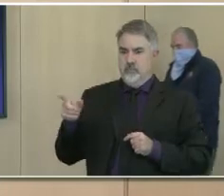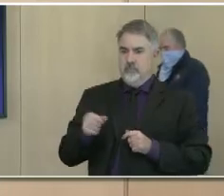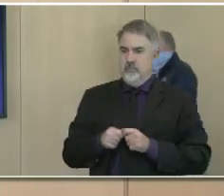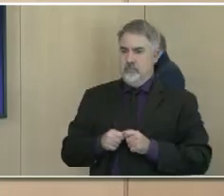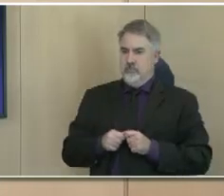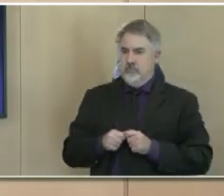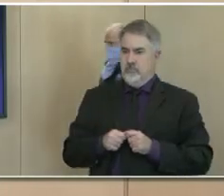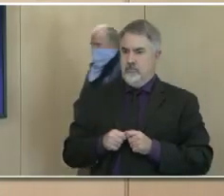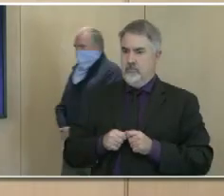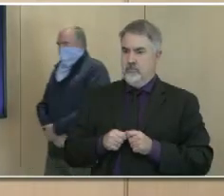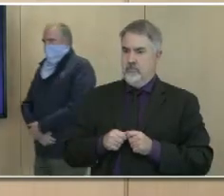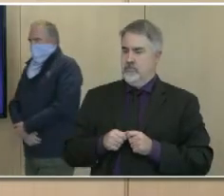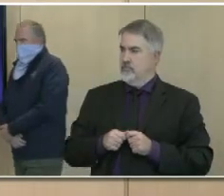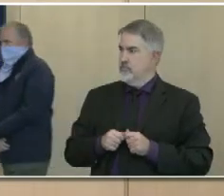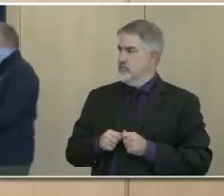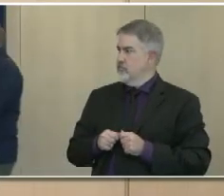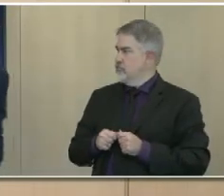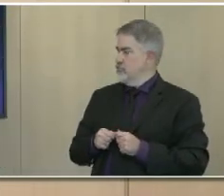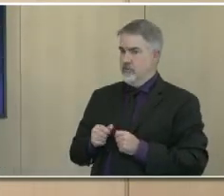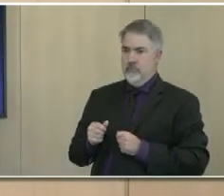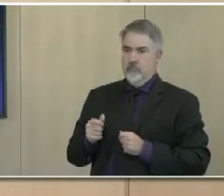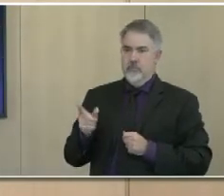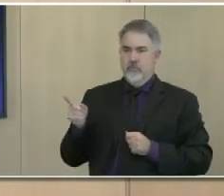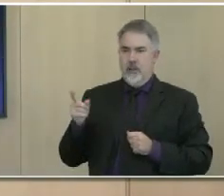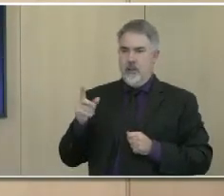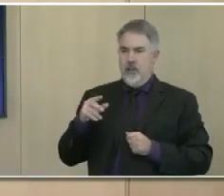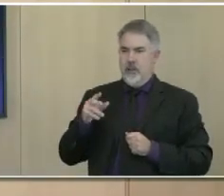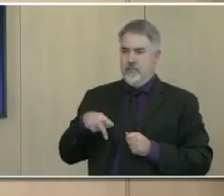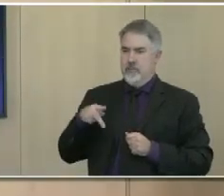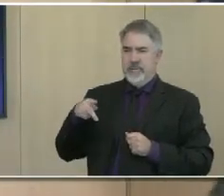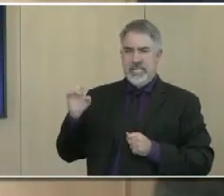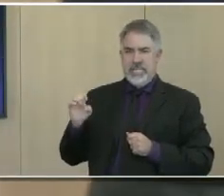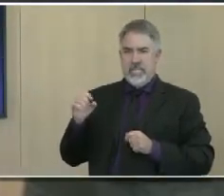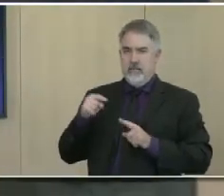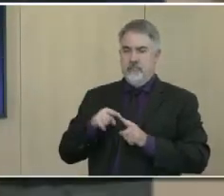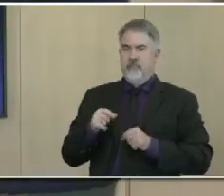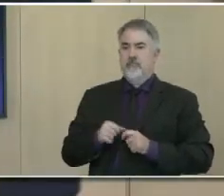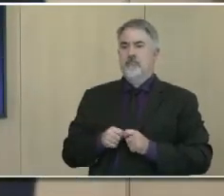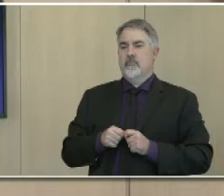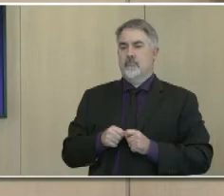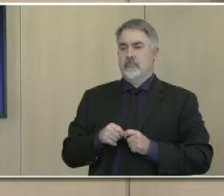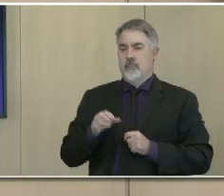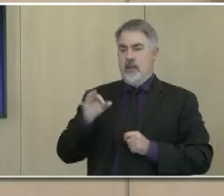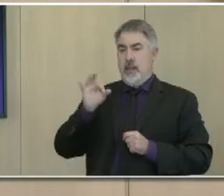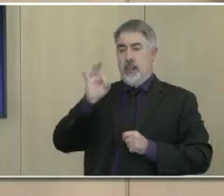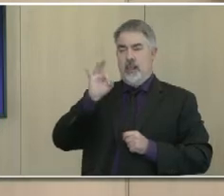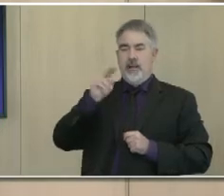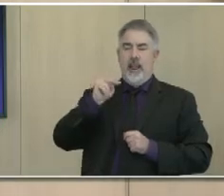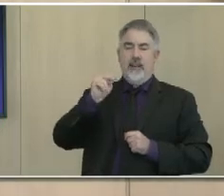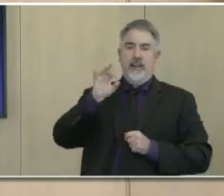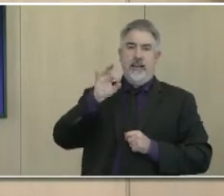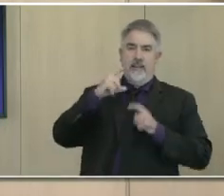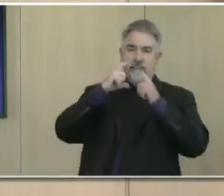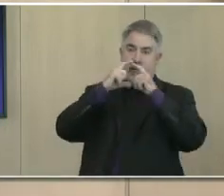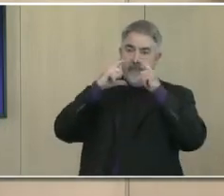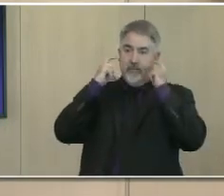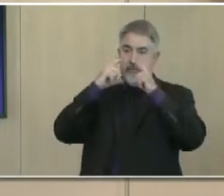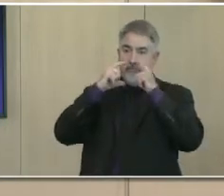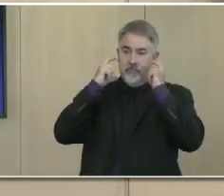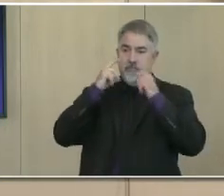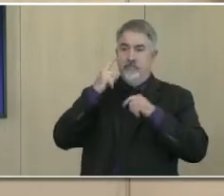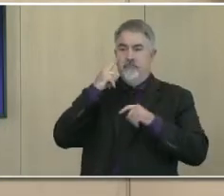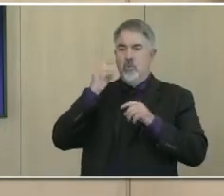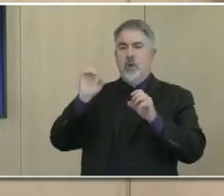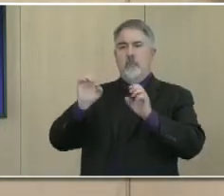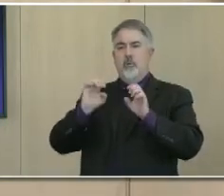of PPEs, specifically the N95 masks, and these items going directly to emergency rooms and ICUs.